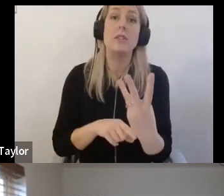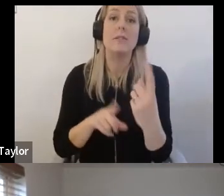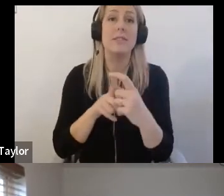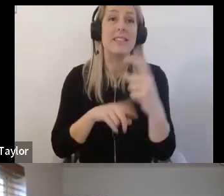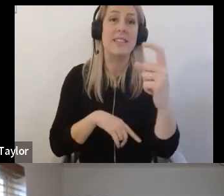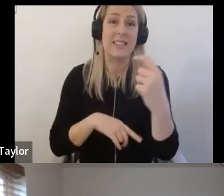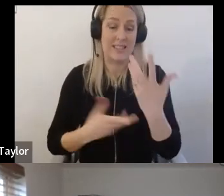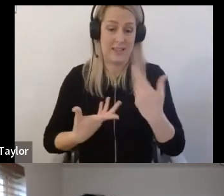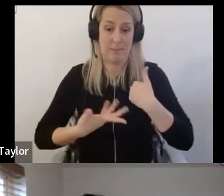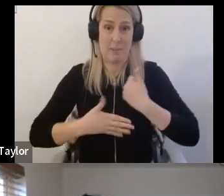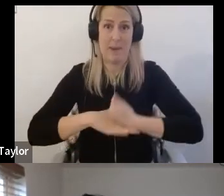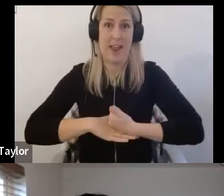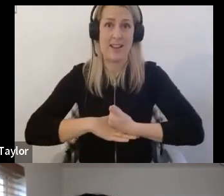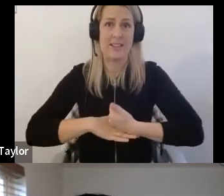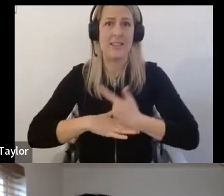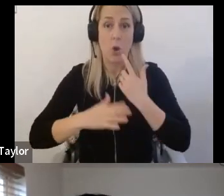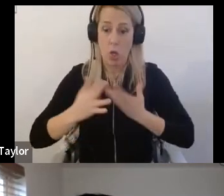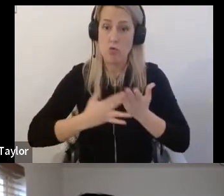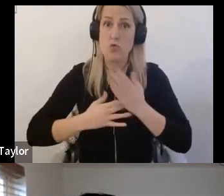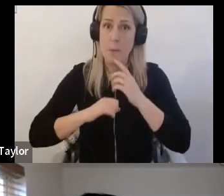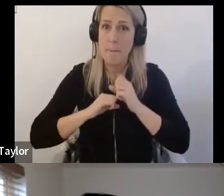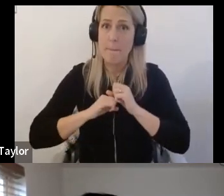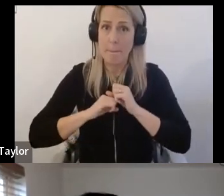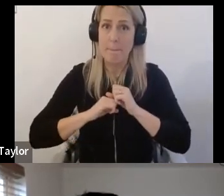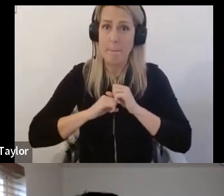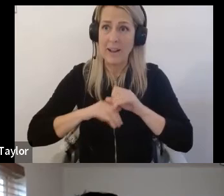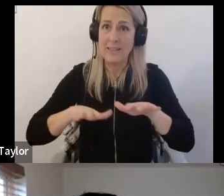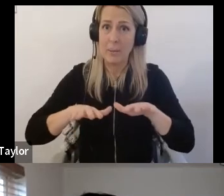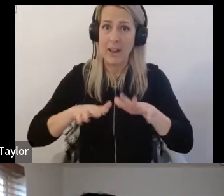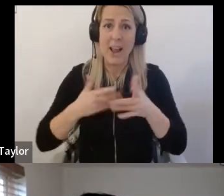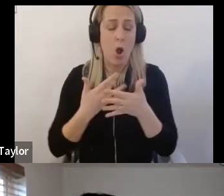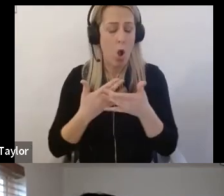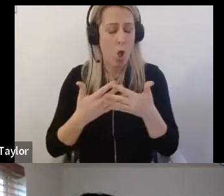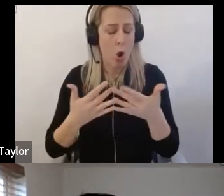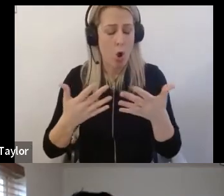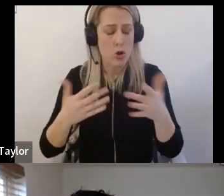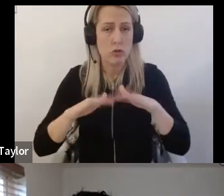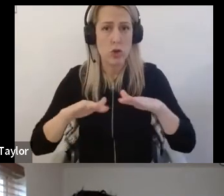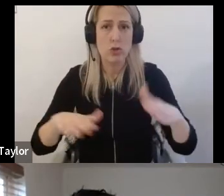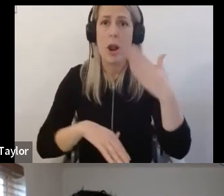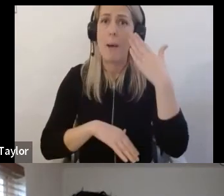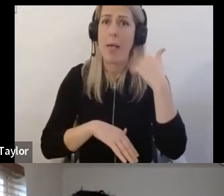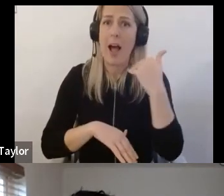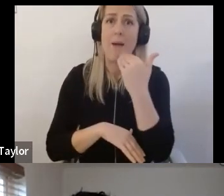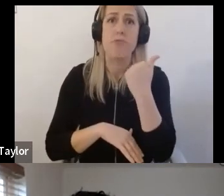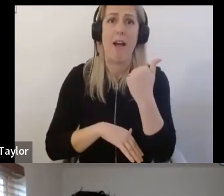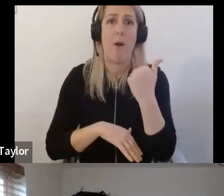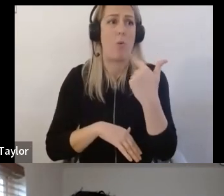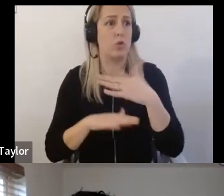the pandemic, there were lots of kids, mainly Black and brown kids, that did not have access to the